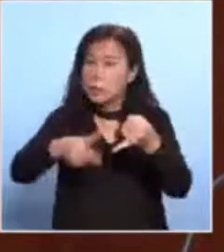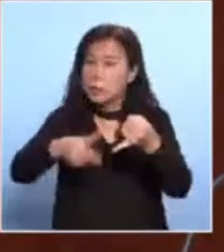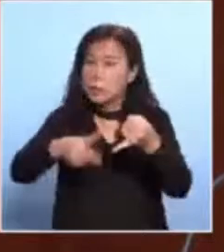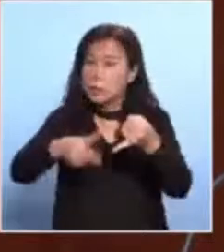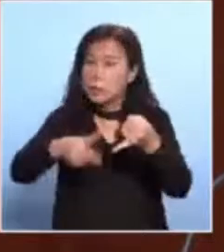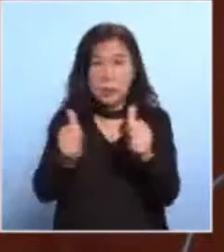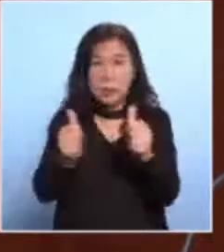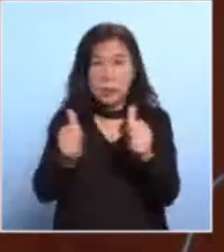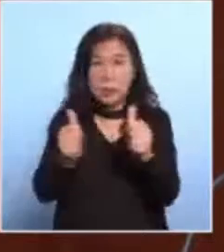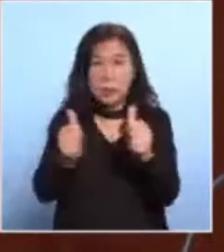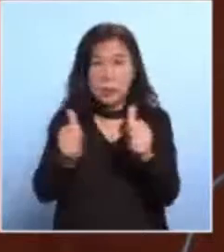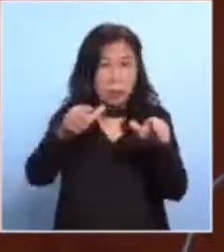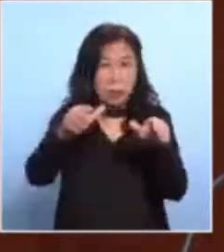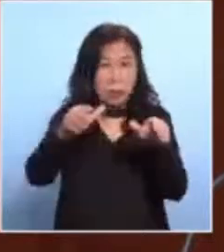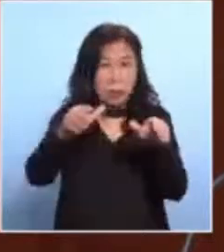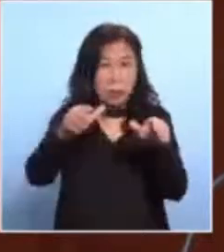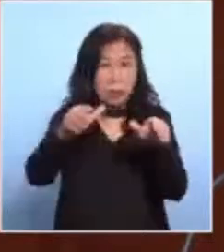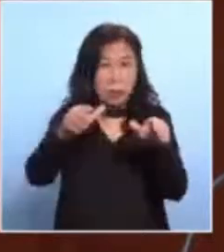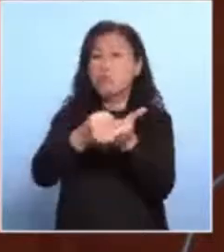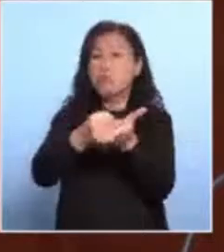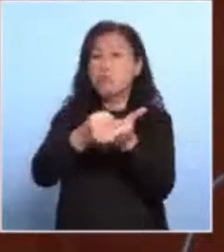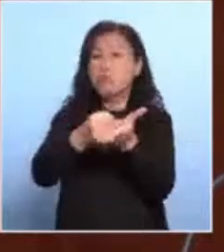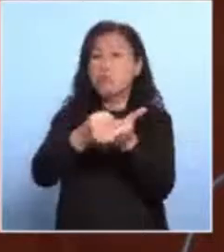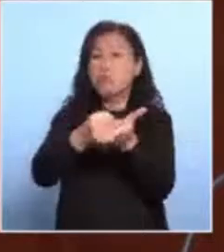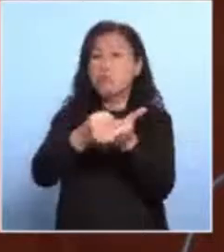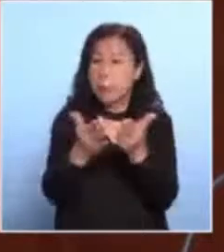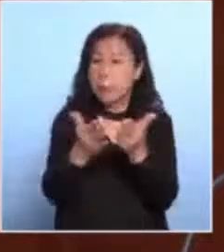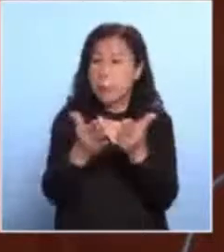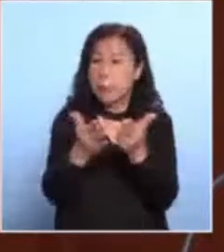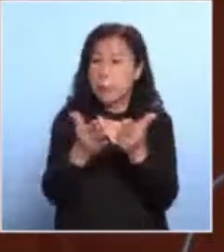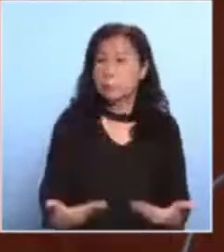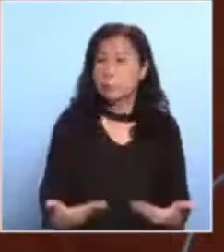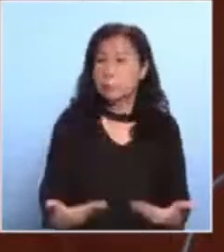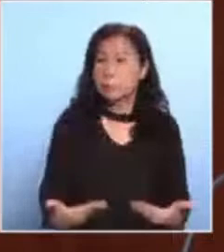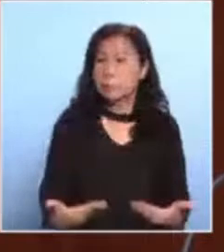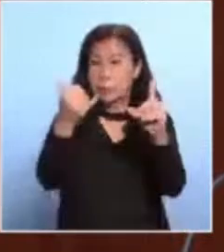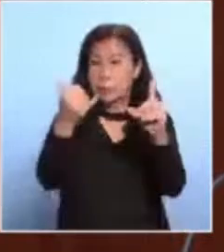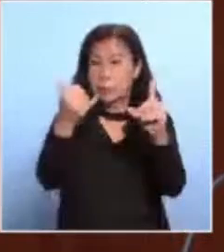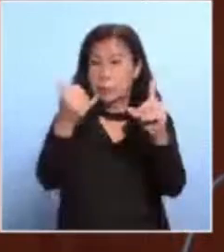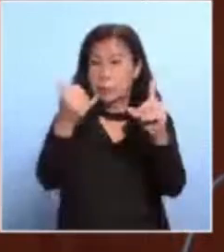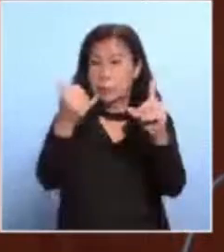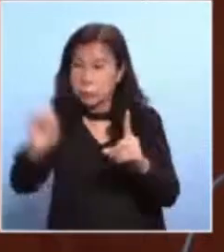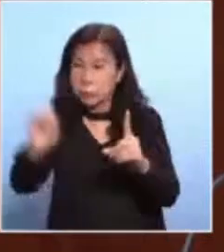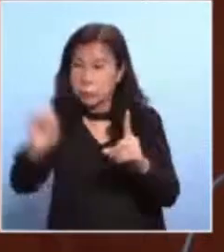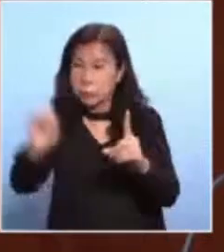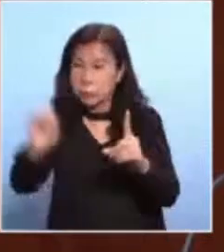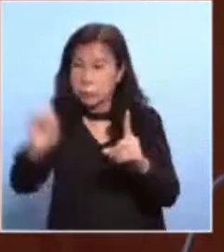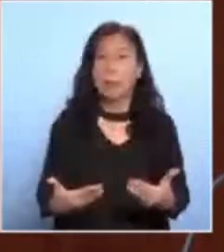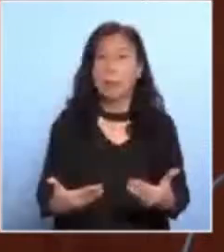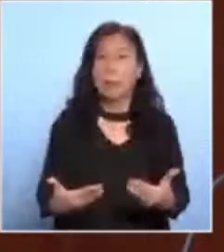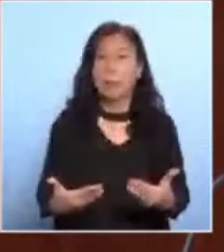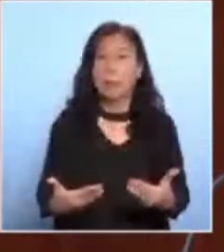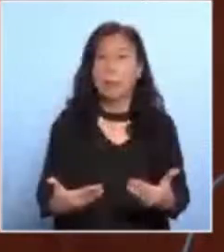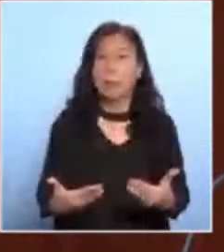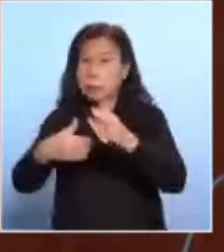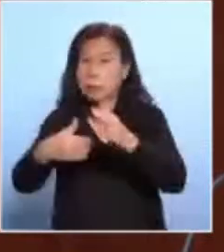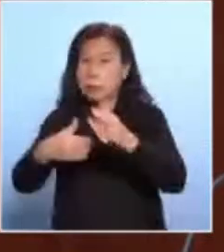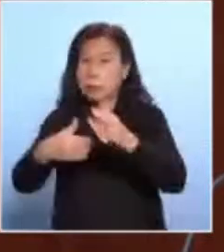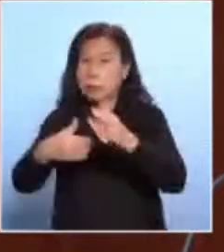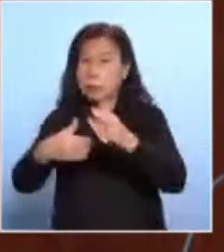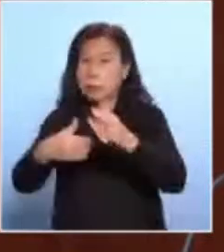existing 16.5% to 5%, with a view to encouraging more R&D